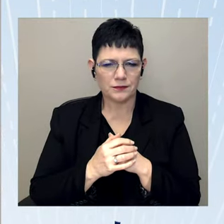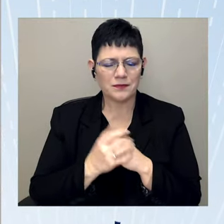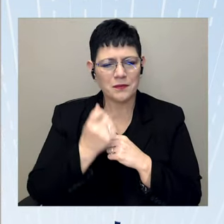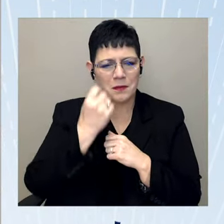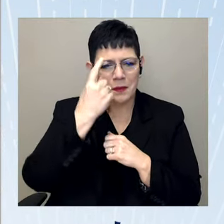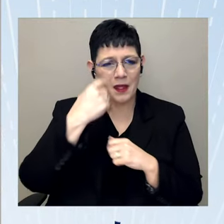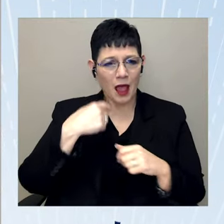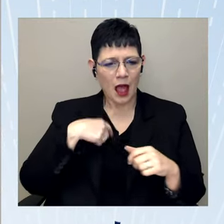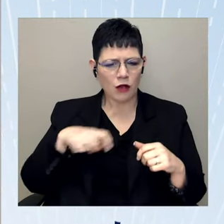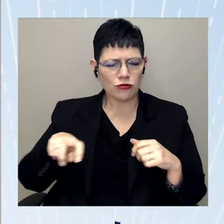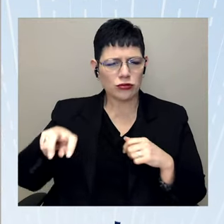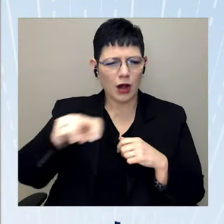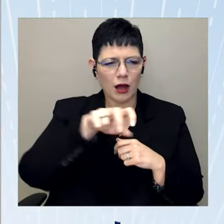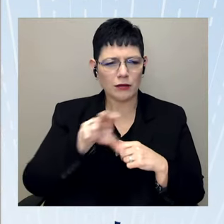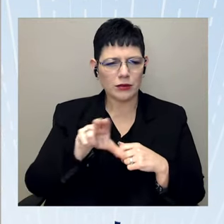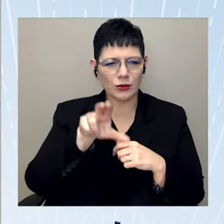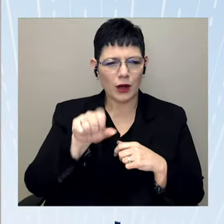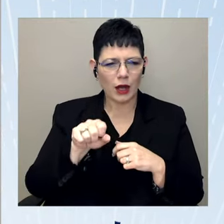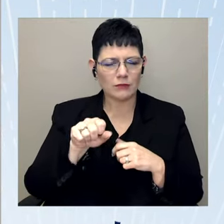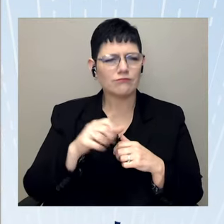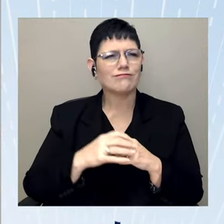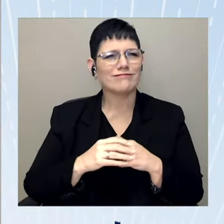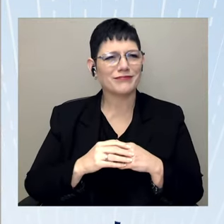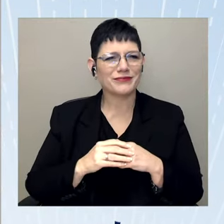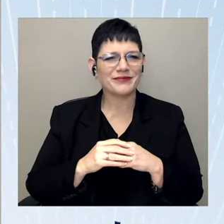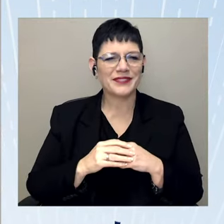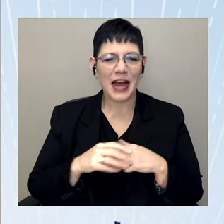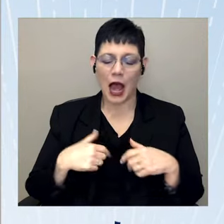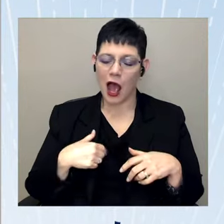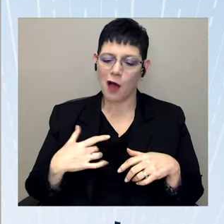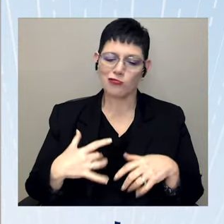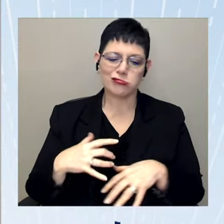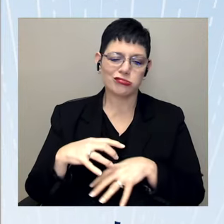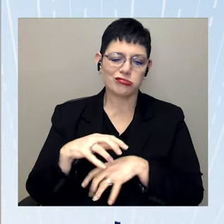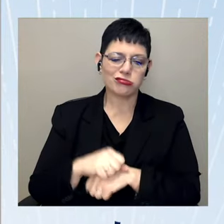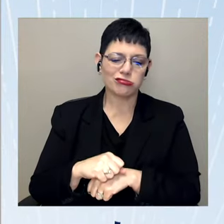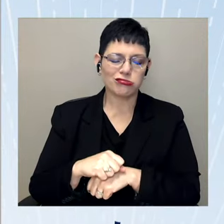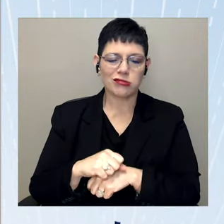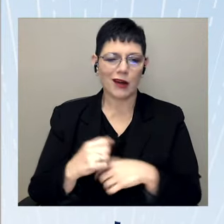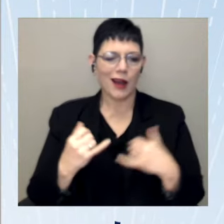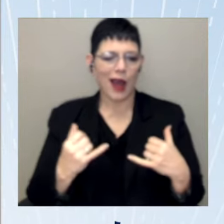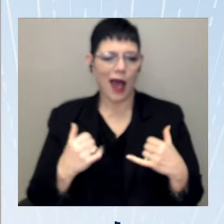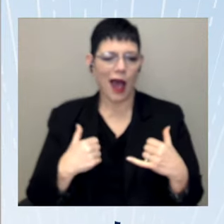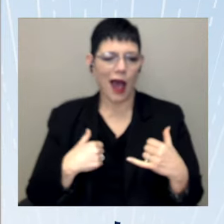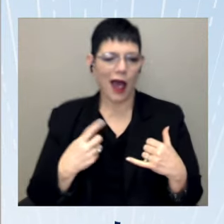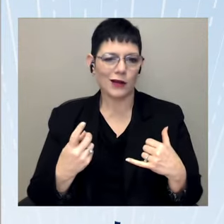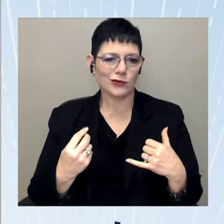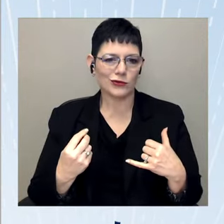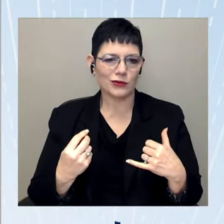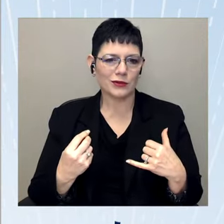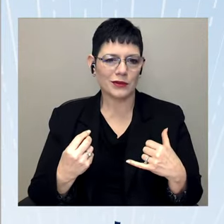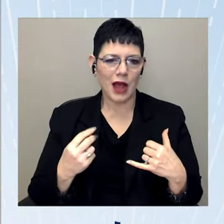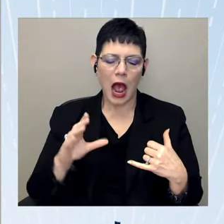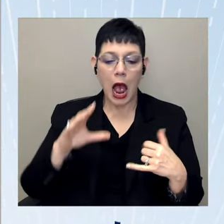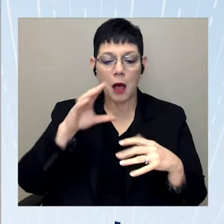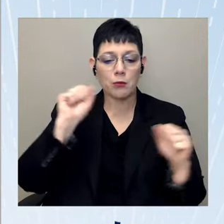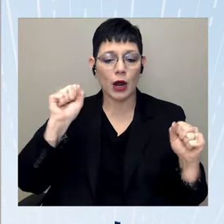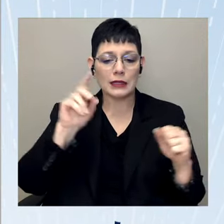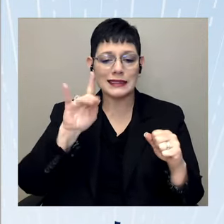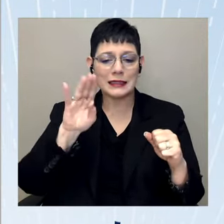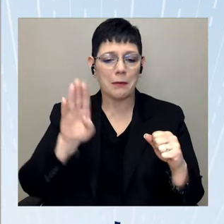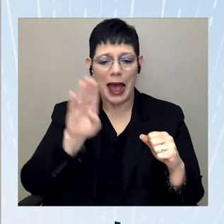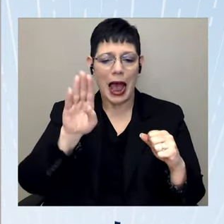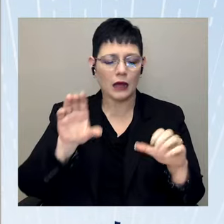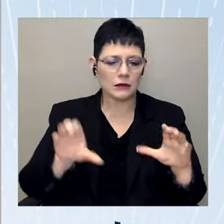I always have to, I get so accustomed, and it's almost like habit now, I say, President Biden has done more than any